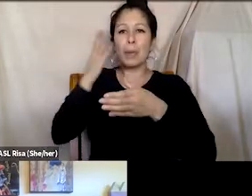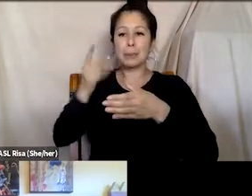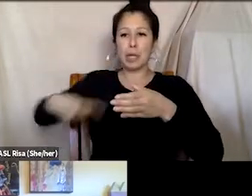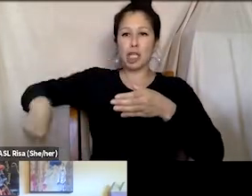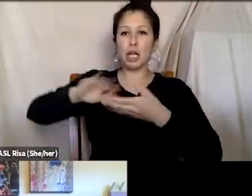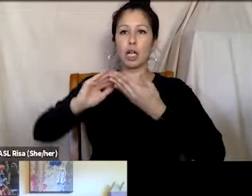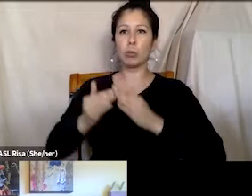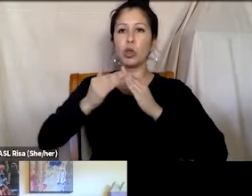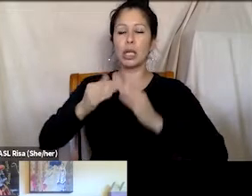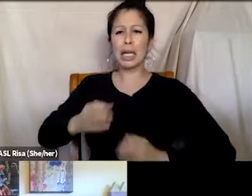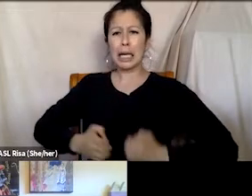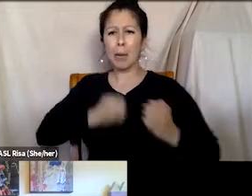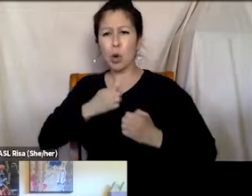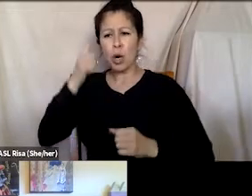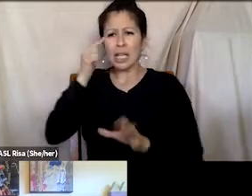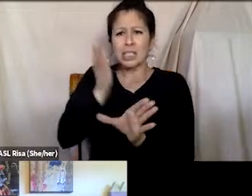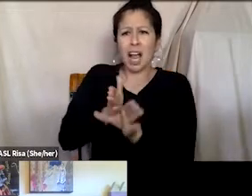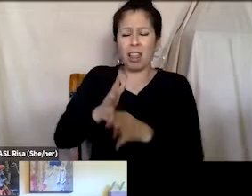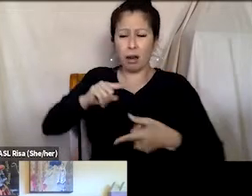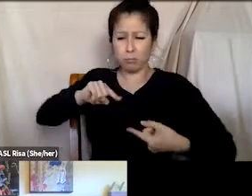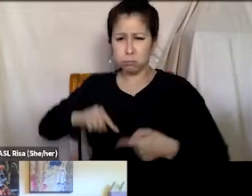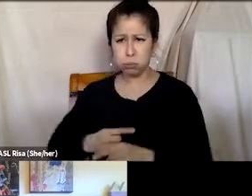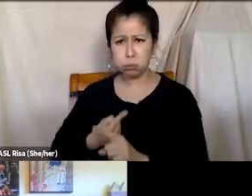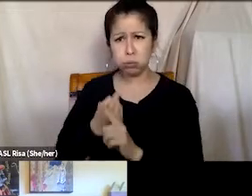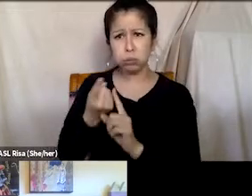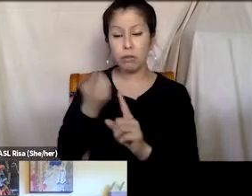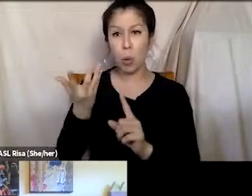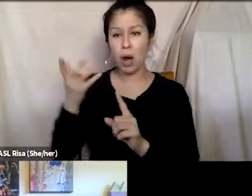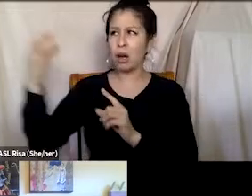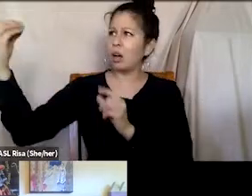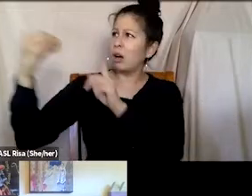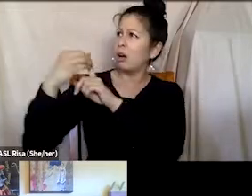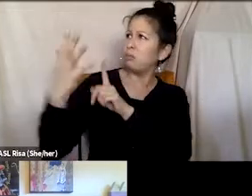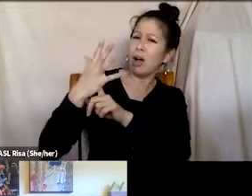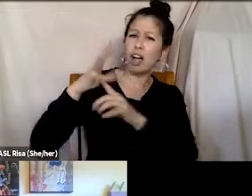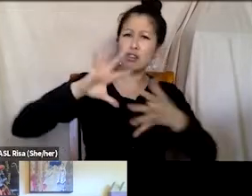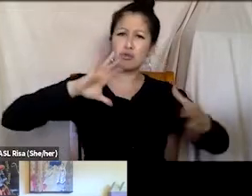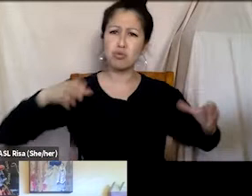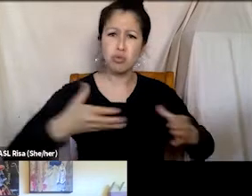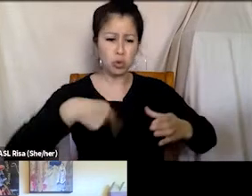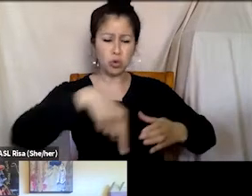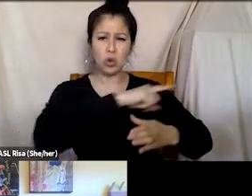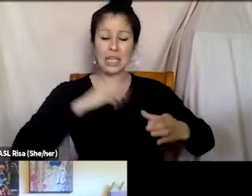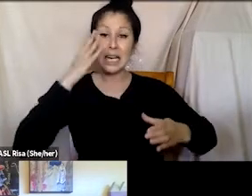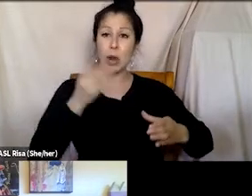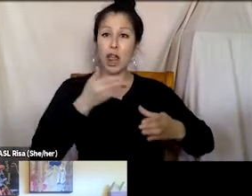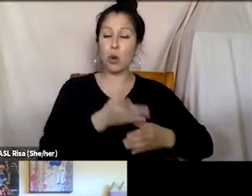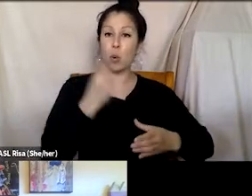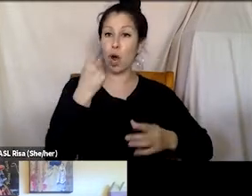experience, emotional and psychological wounding from massive group trauma that is experienced across